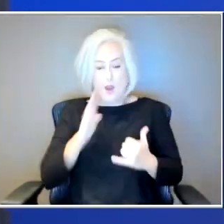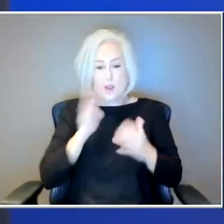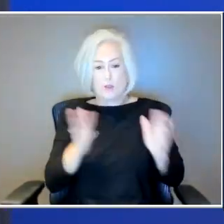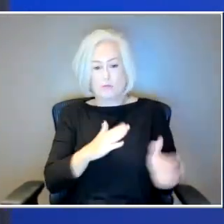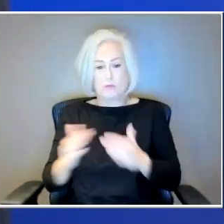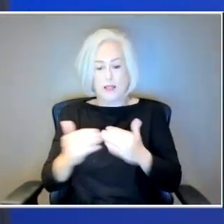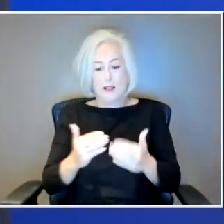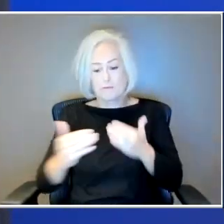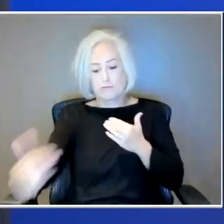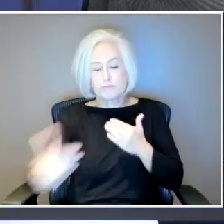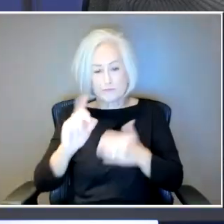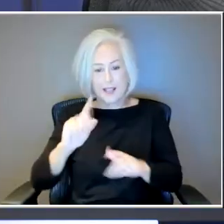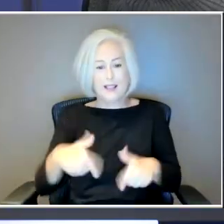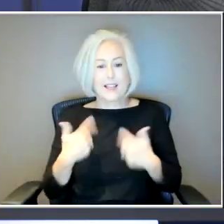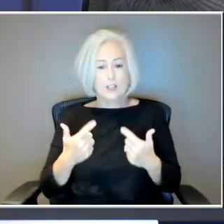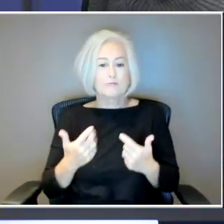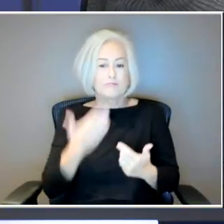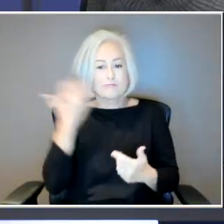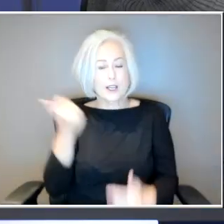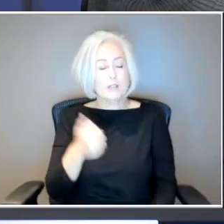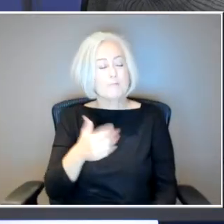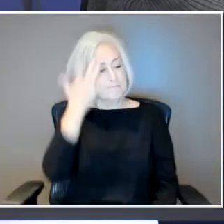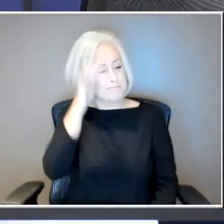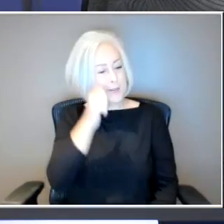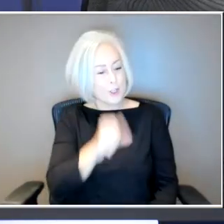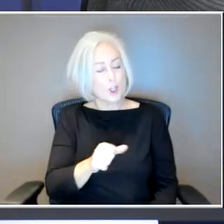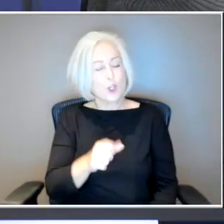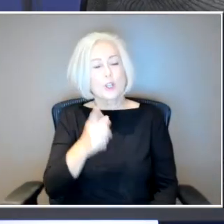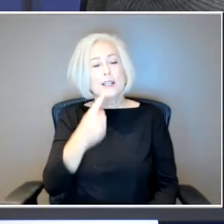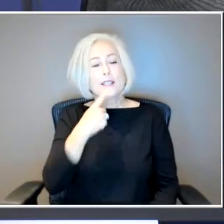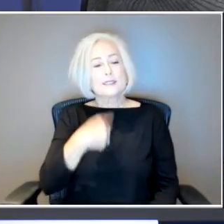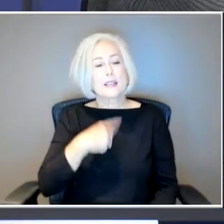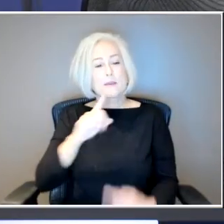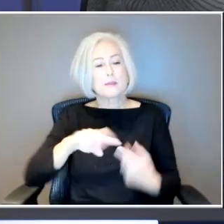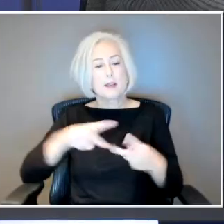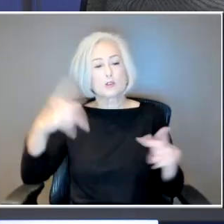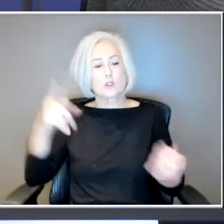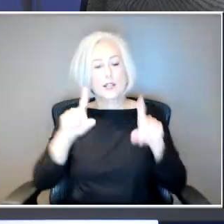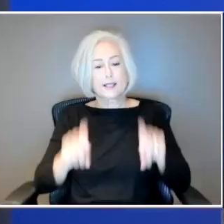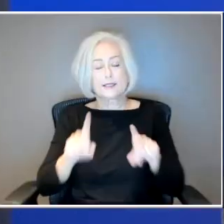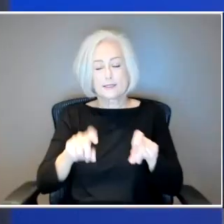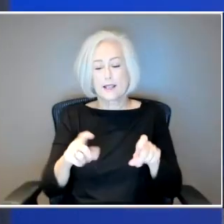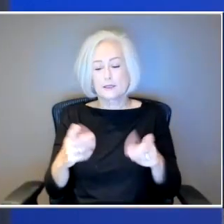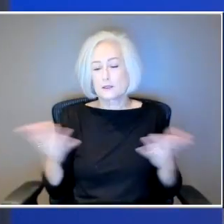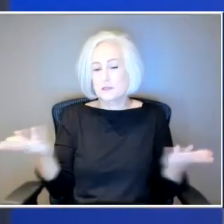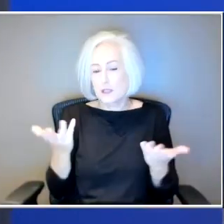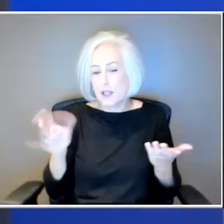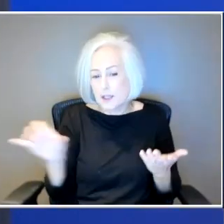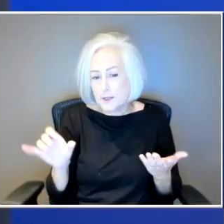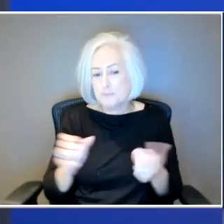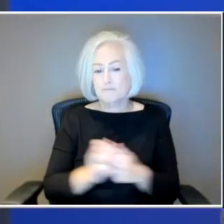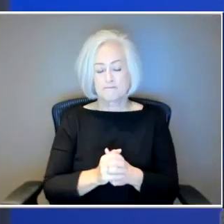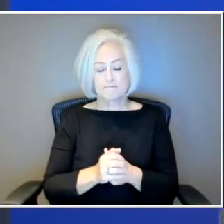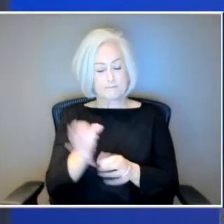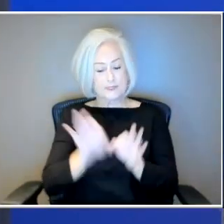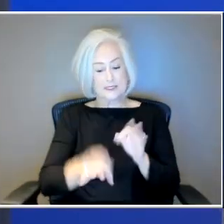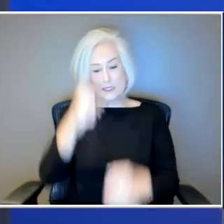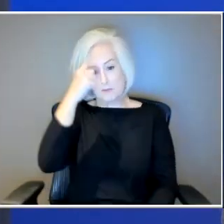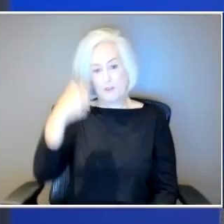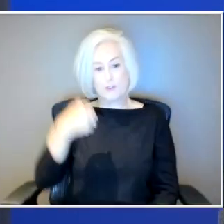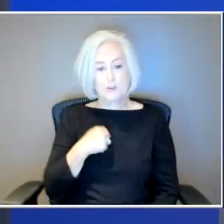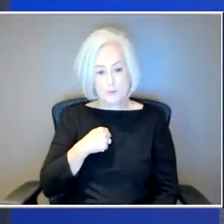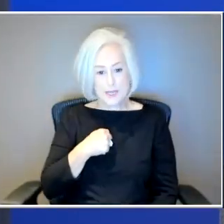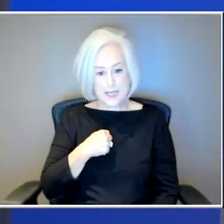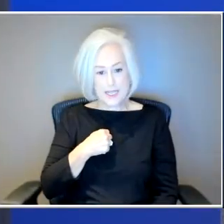dominoes fell a lot easier. That's a smart girl. Okay, tell us about the genetic test. What was it like? It was really simple for me. It was just a